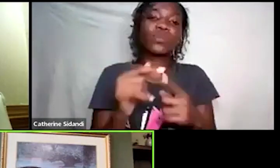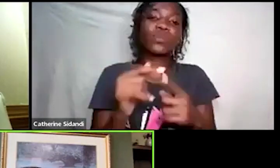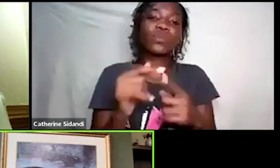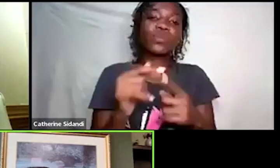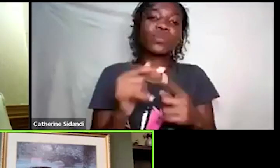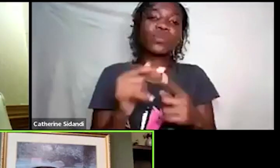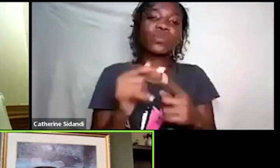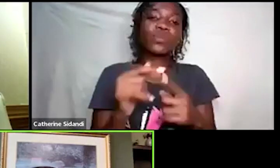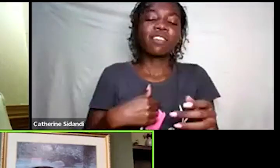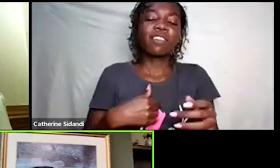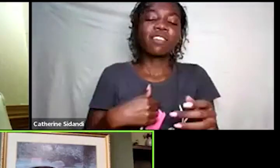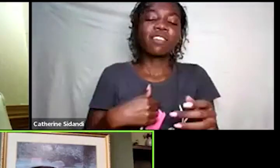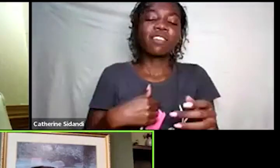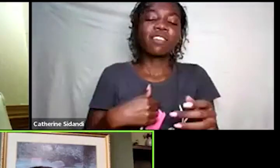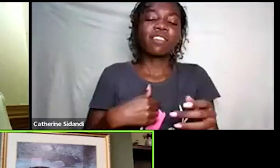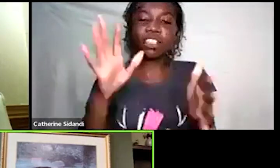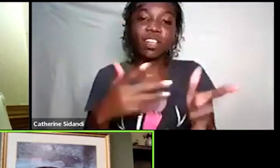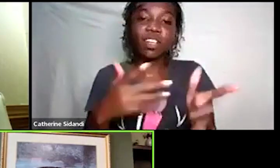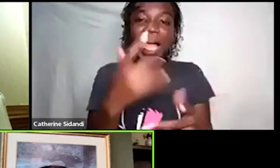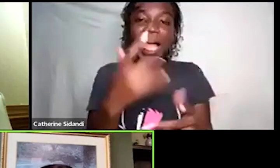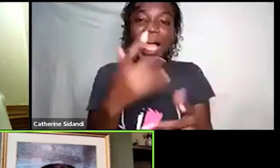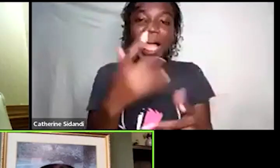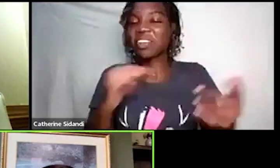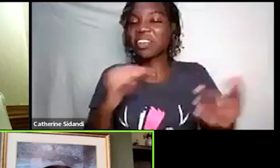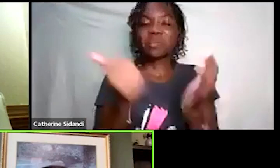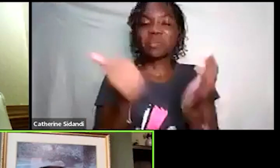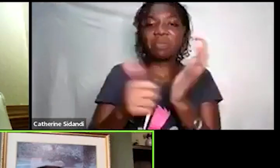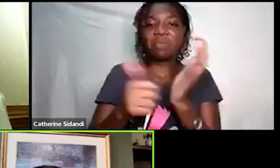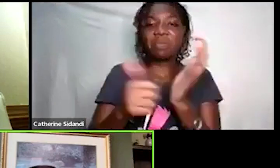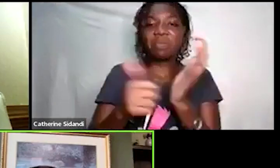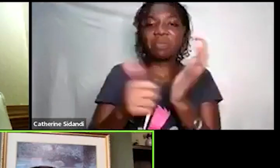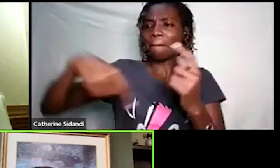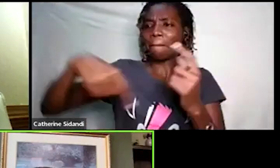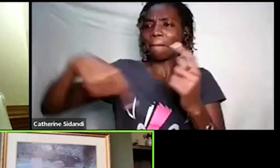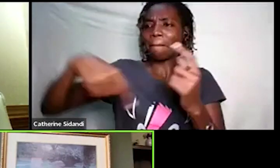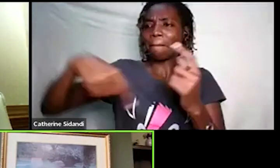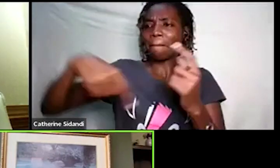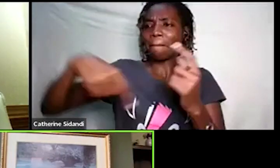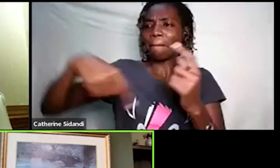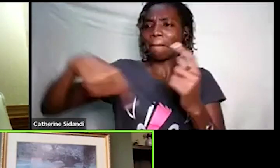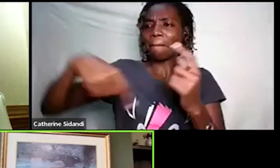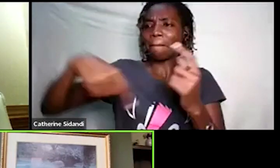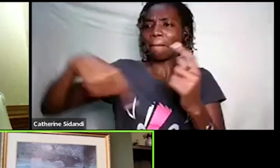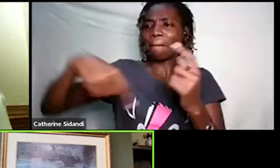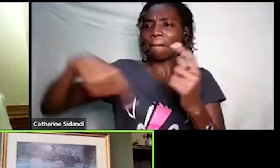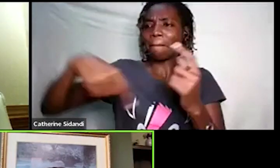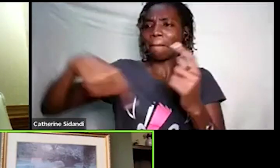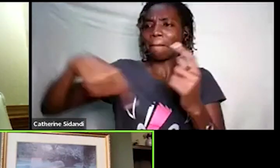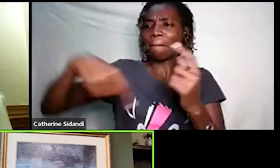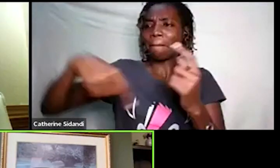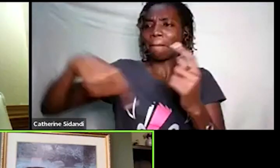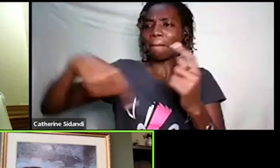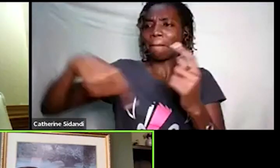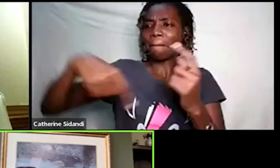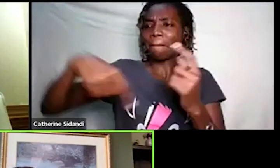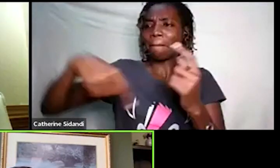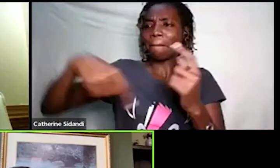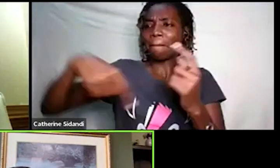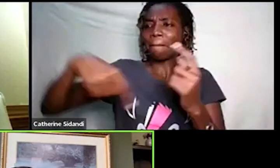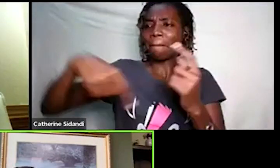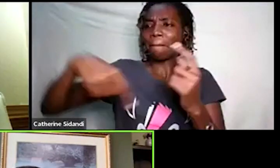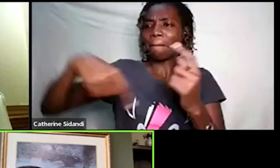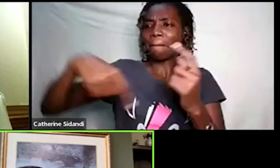doesn't matter how far he roams, he's coming back to my place. That's fine. If you're that kind of a lady, go for